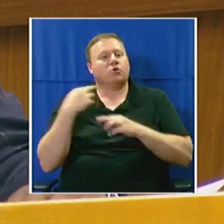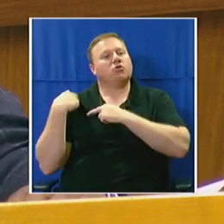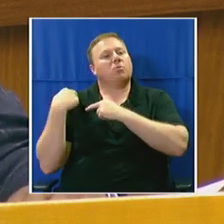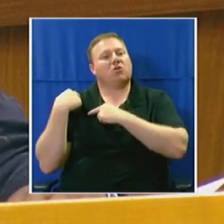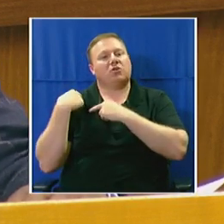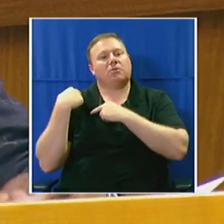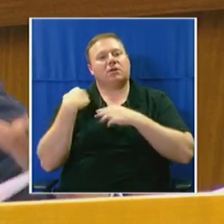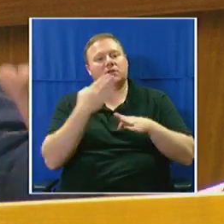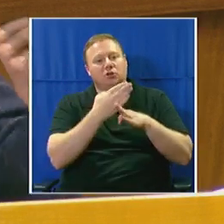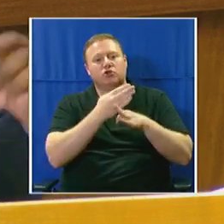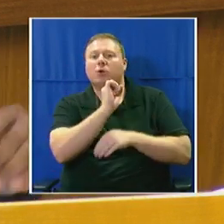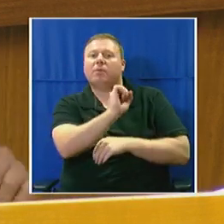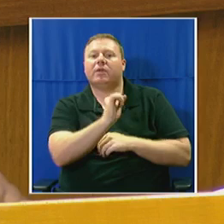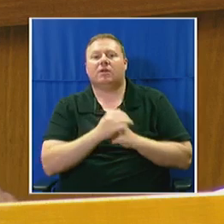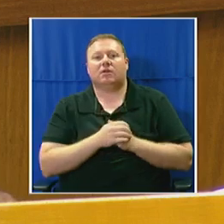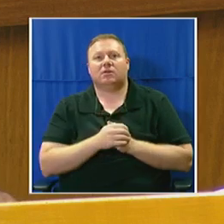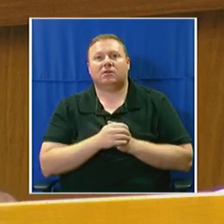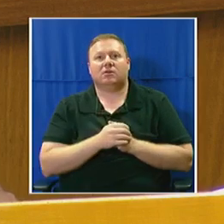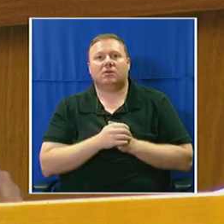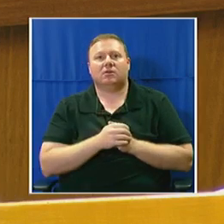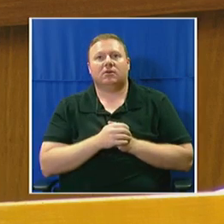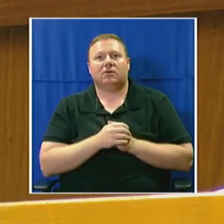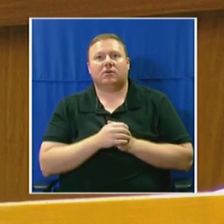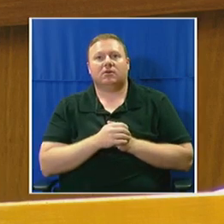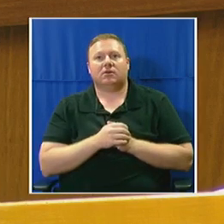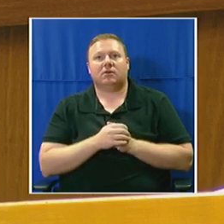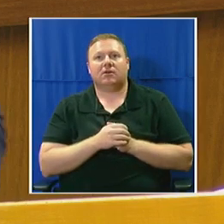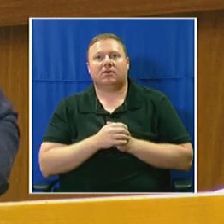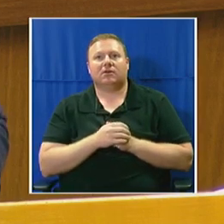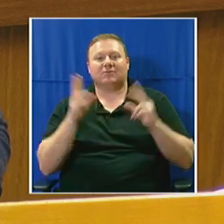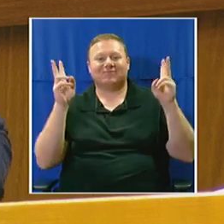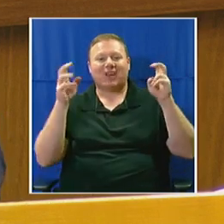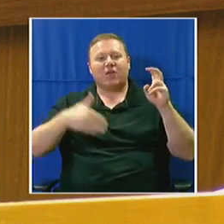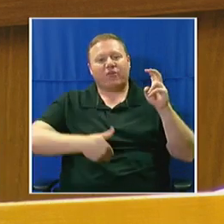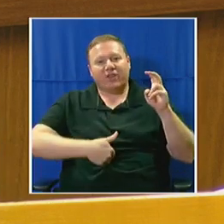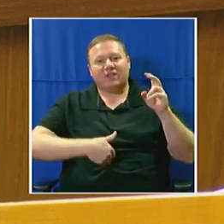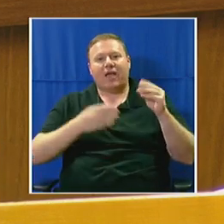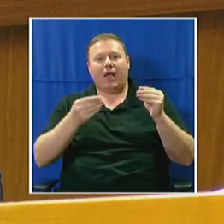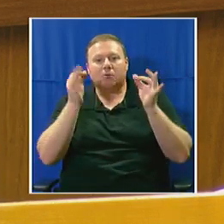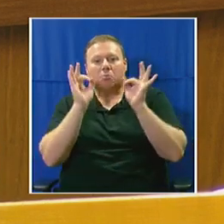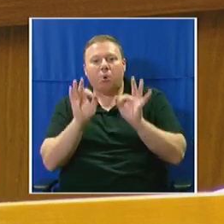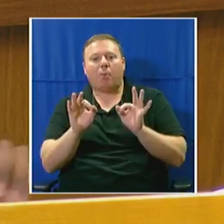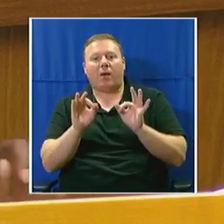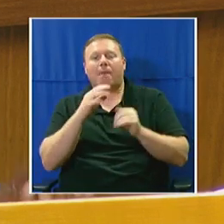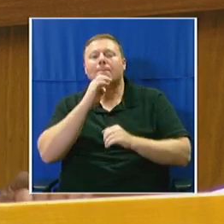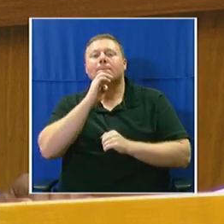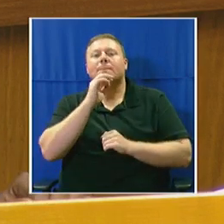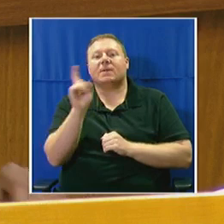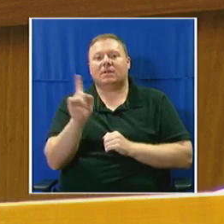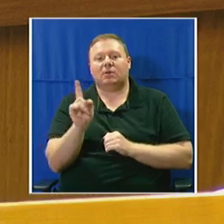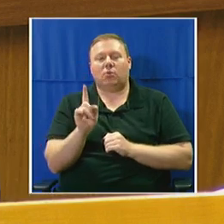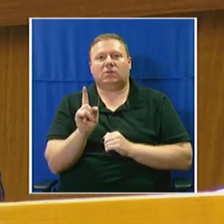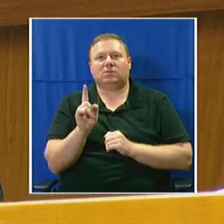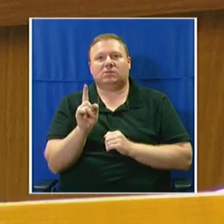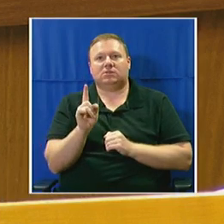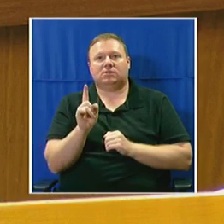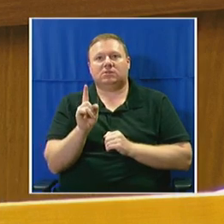must be fit and proper persons with due regard to their experience Consciousness and integrity to be